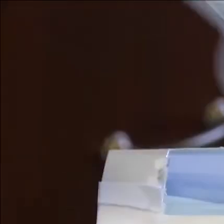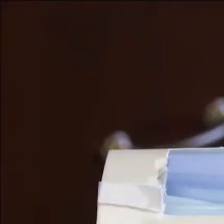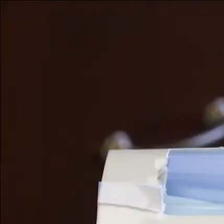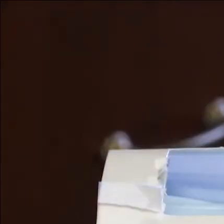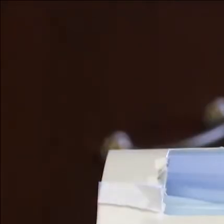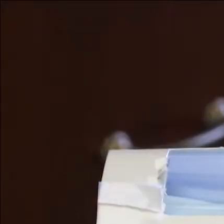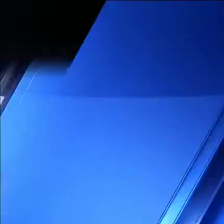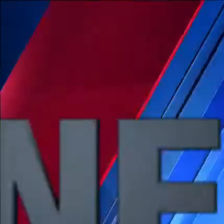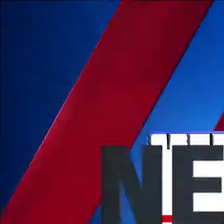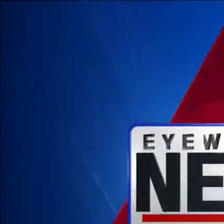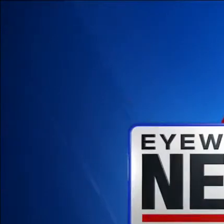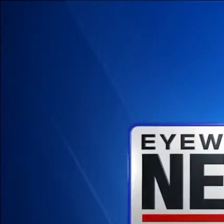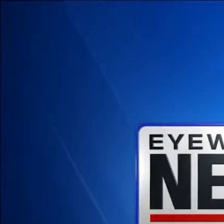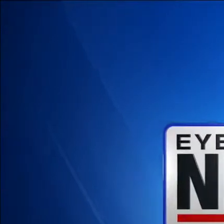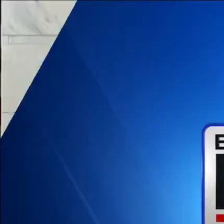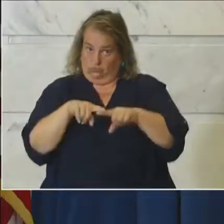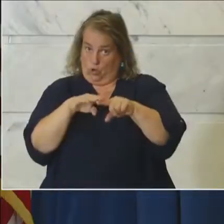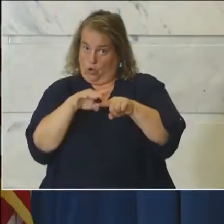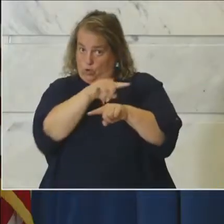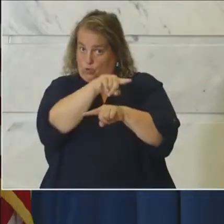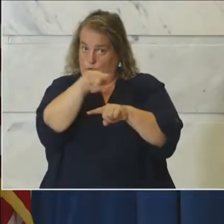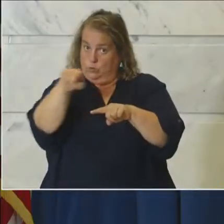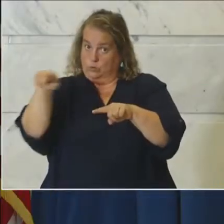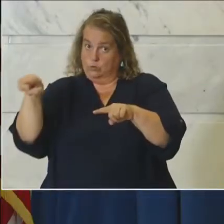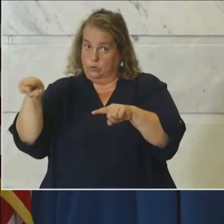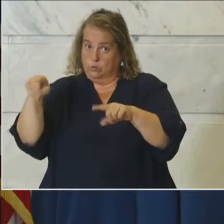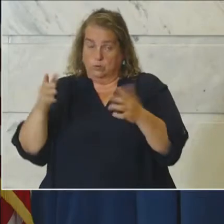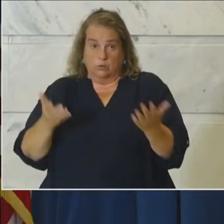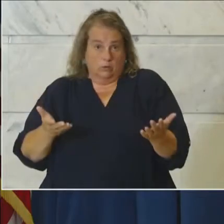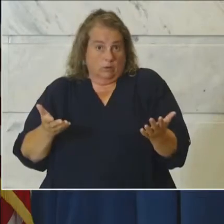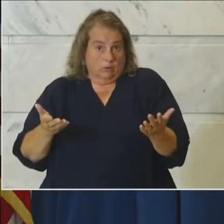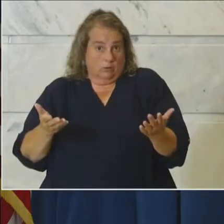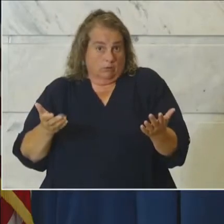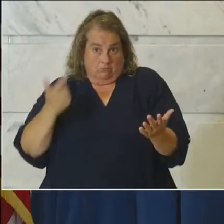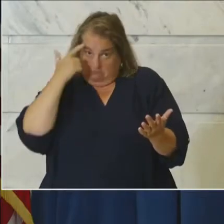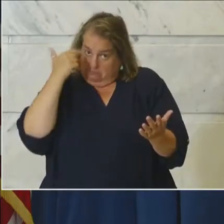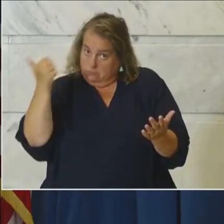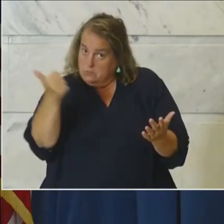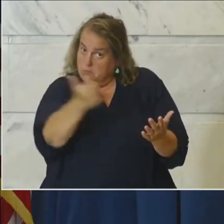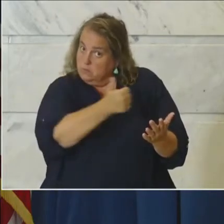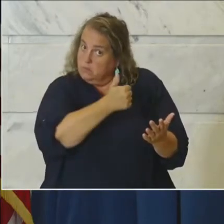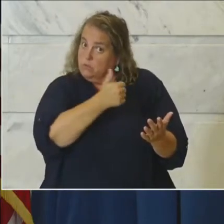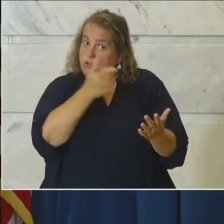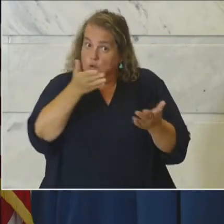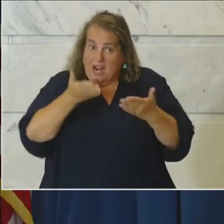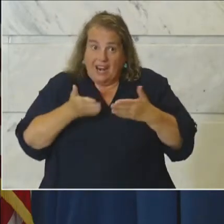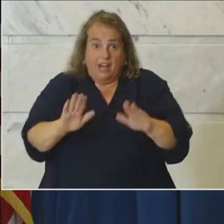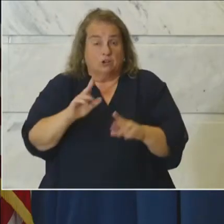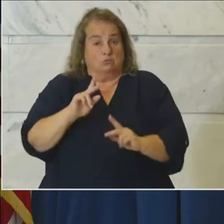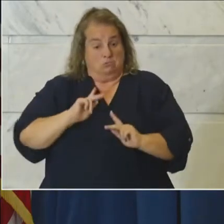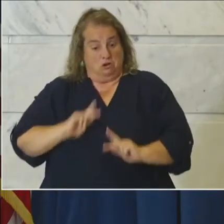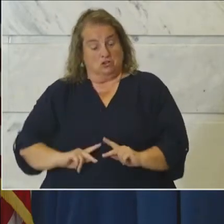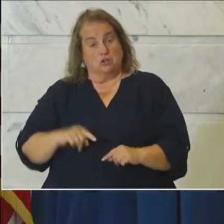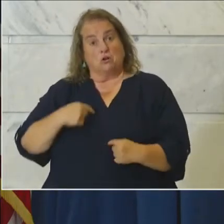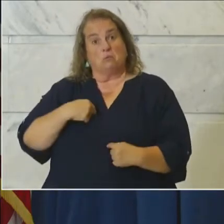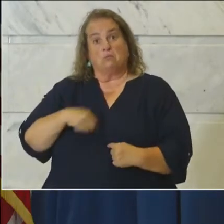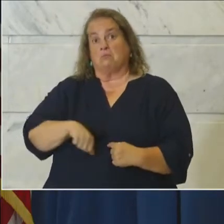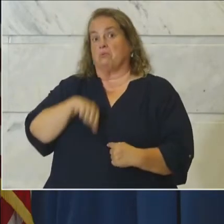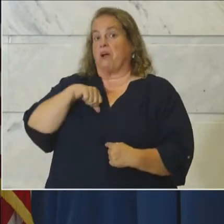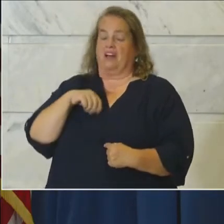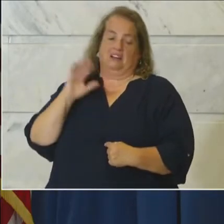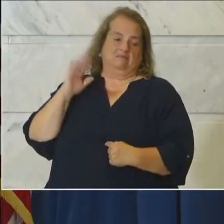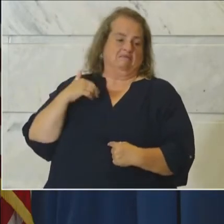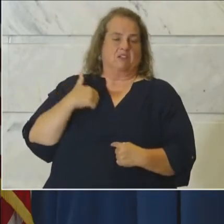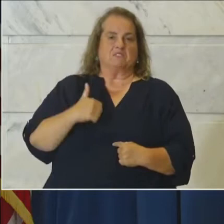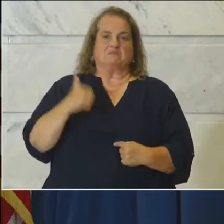wearing a mask. It's really going to come down to whether we like personal pride or some belief that we have liberty to